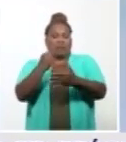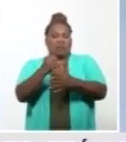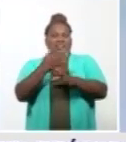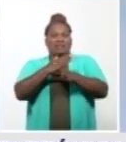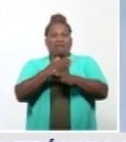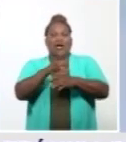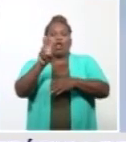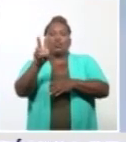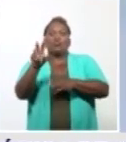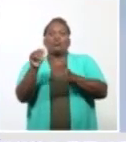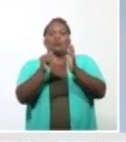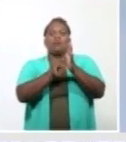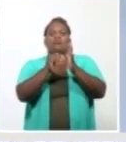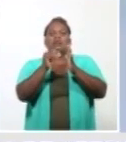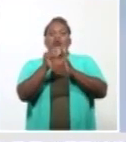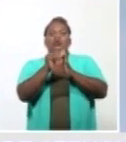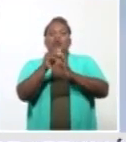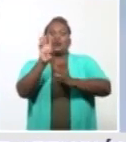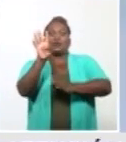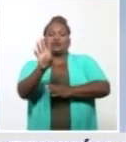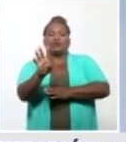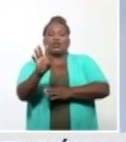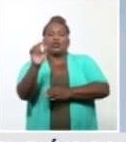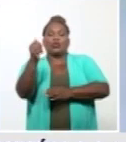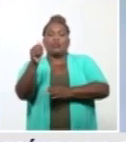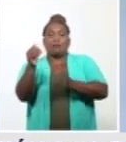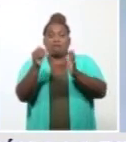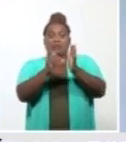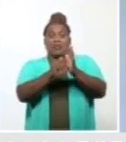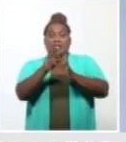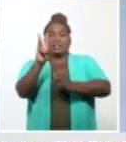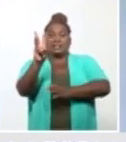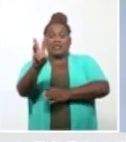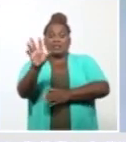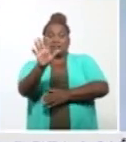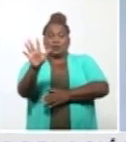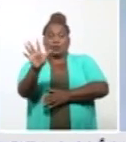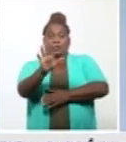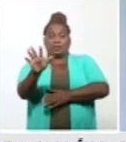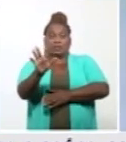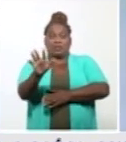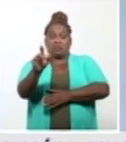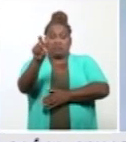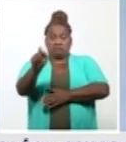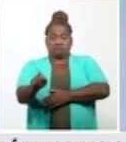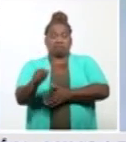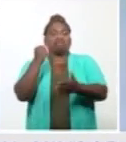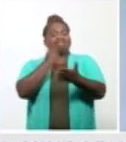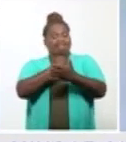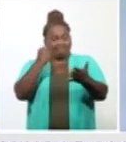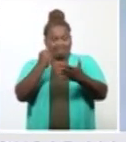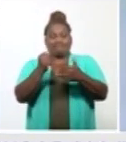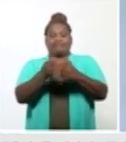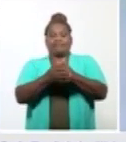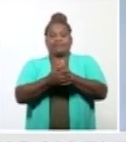45.88% of the total number of reported cases worldwide.